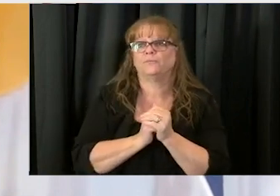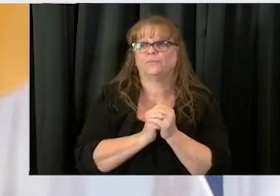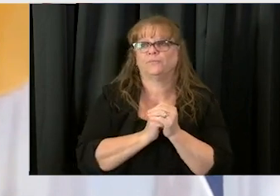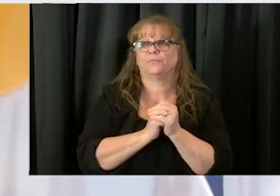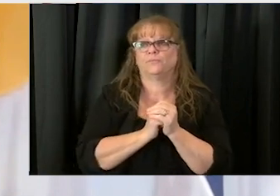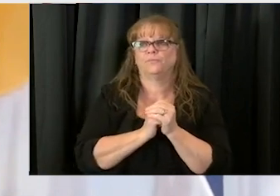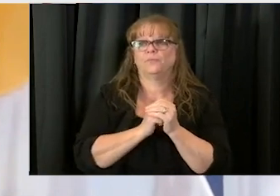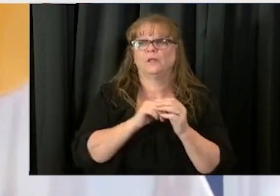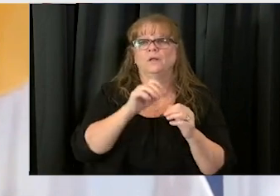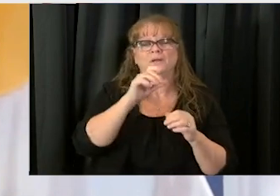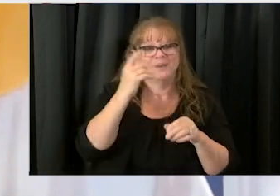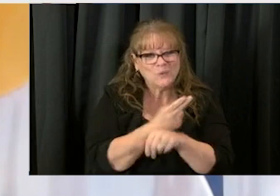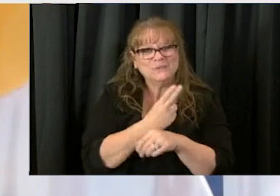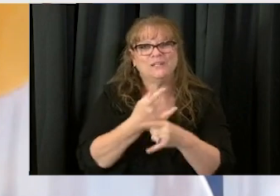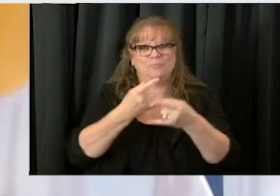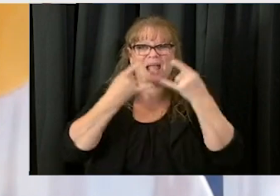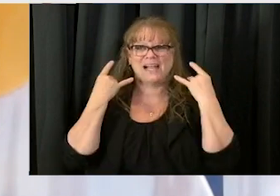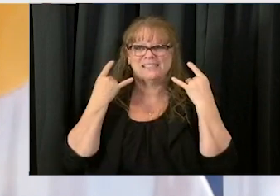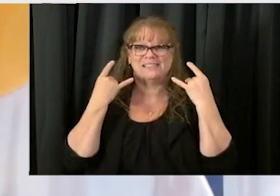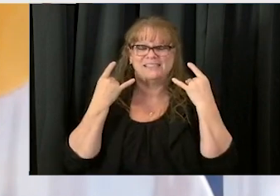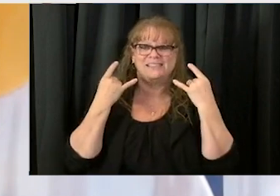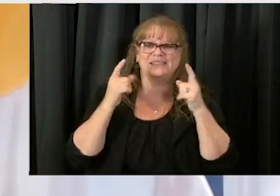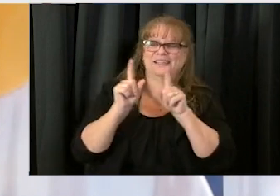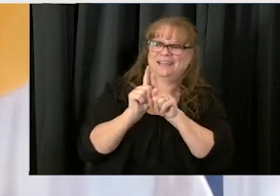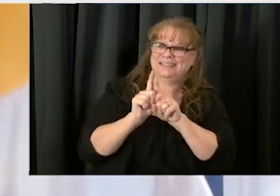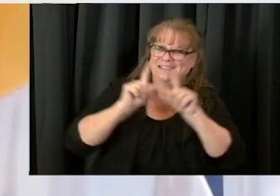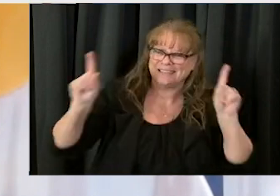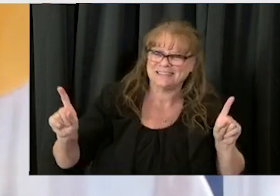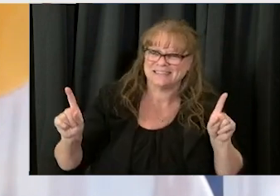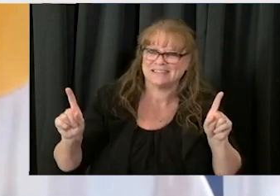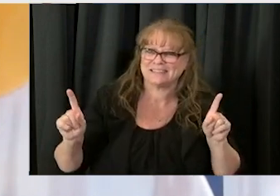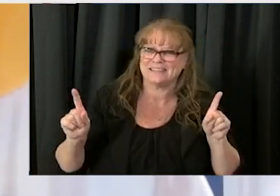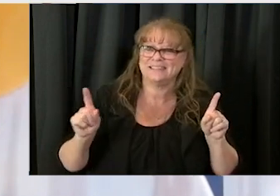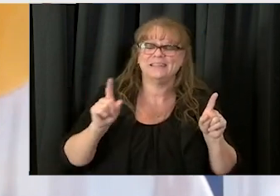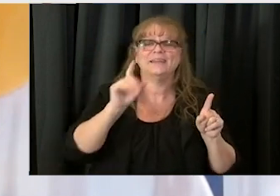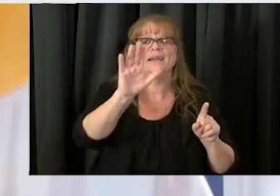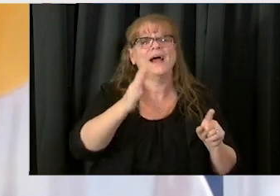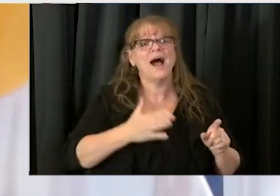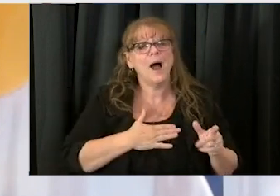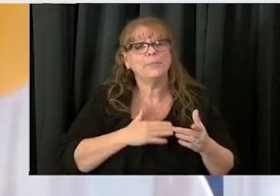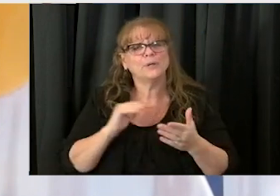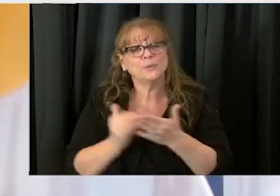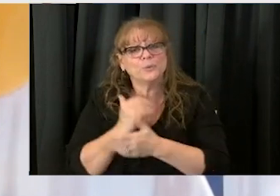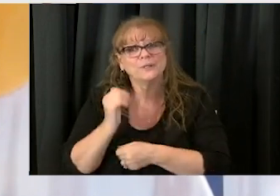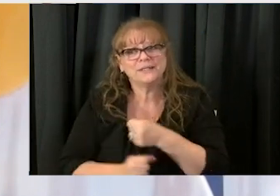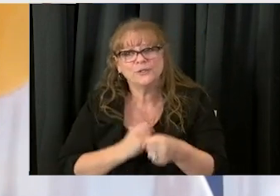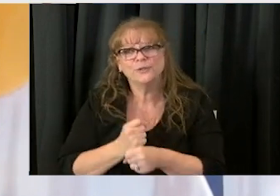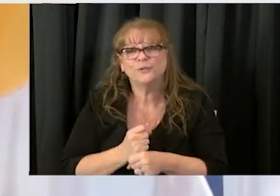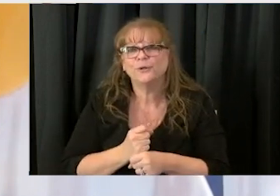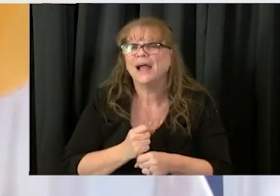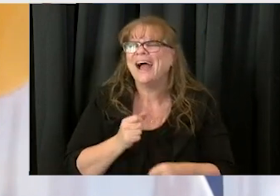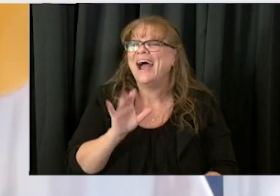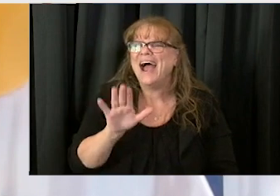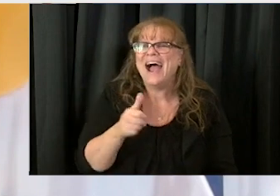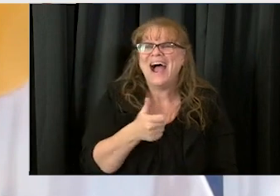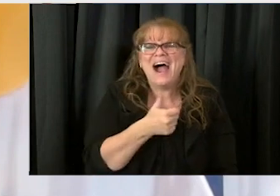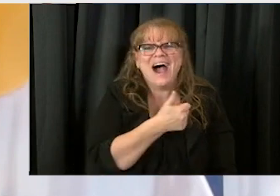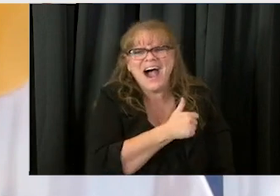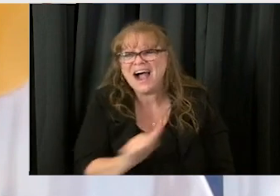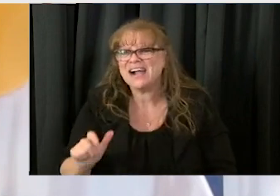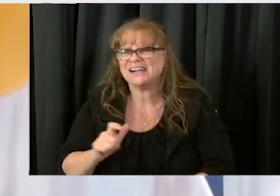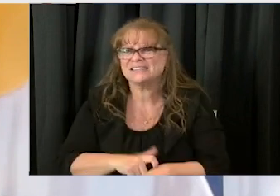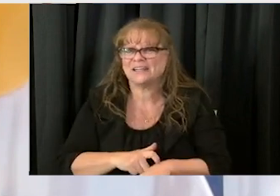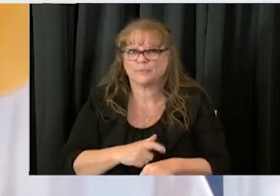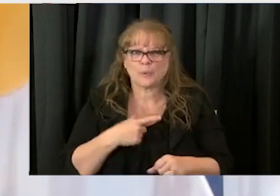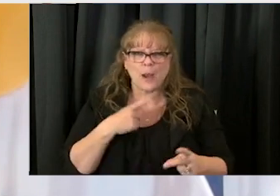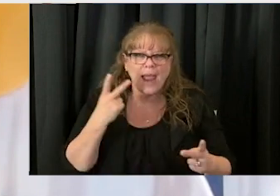Very excited every time this goes, the vaccine, somebody goes, 70 and up gets it. I get super excited. I was so excited at the photographs from San Luis and